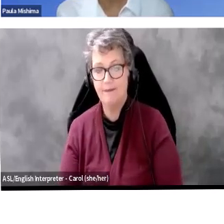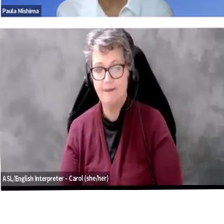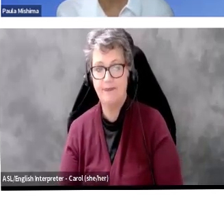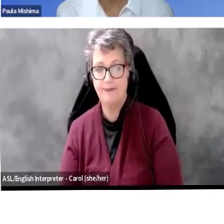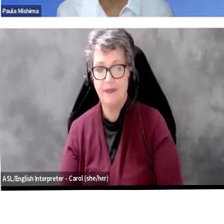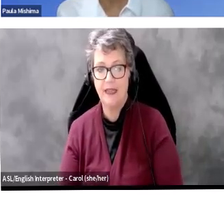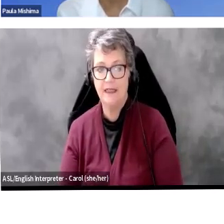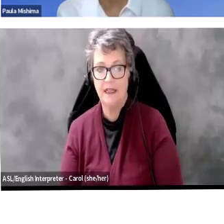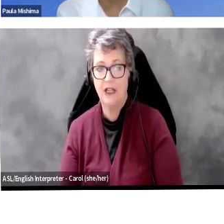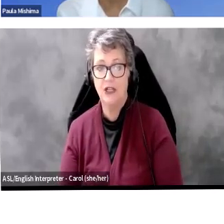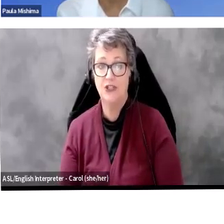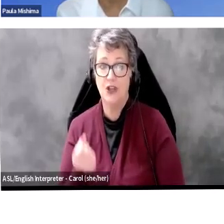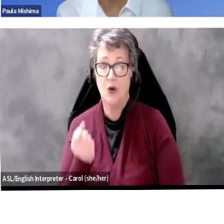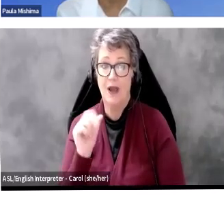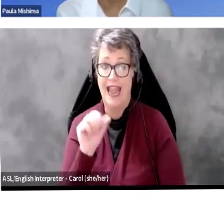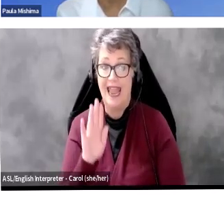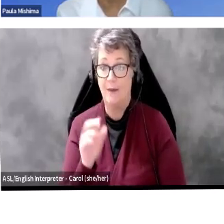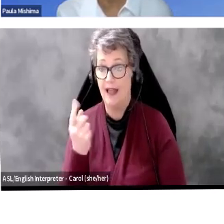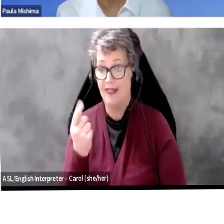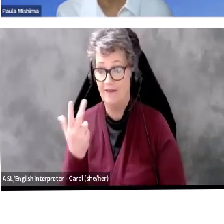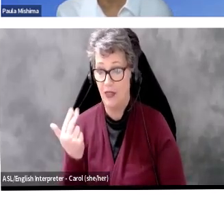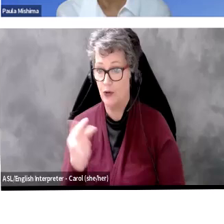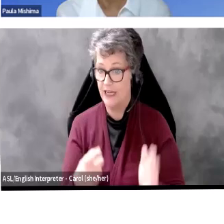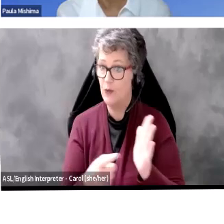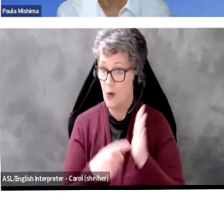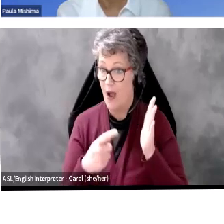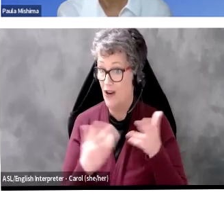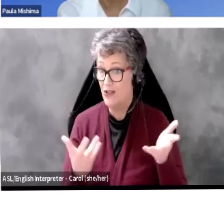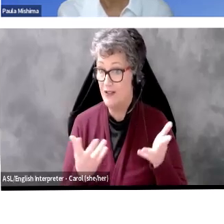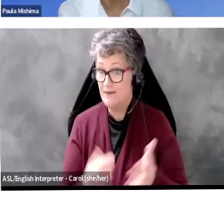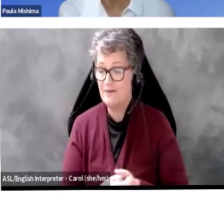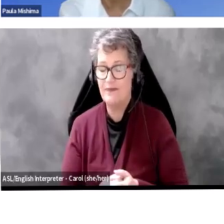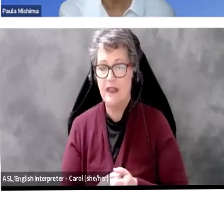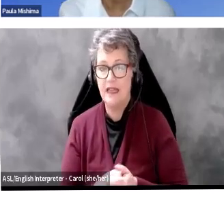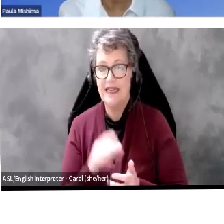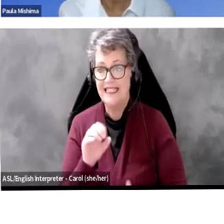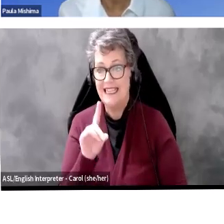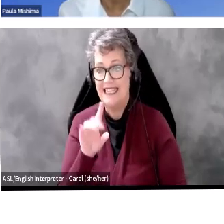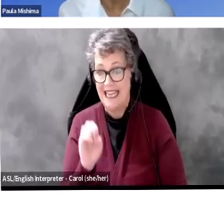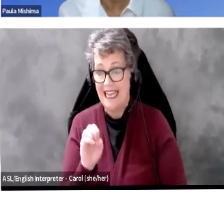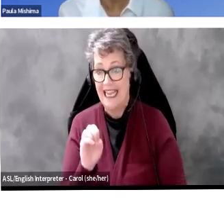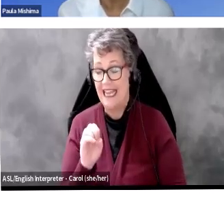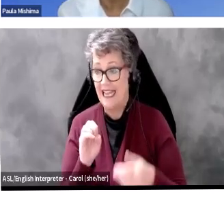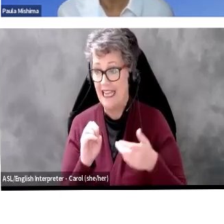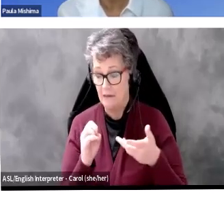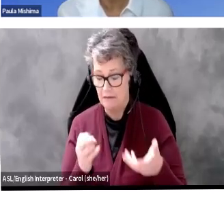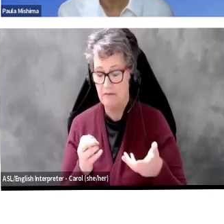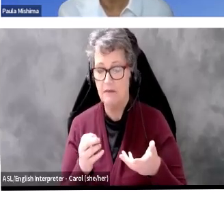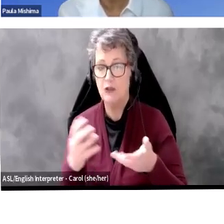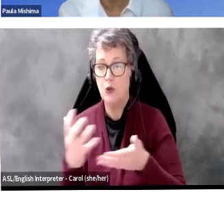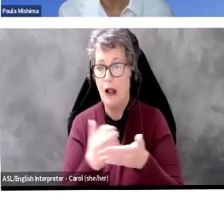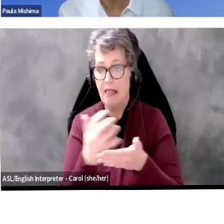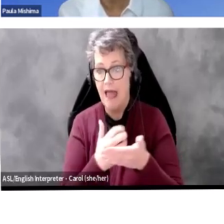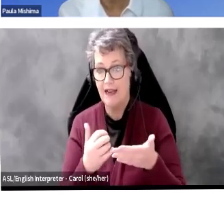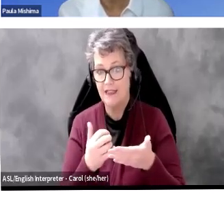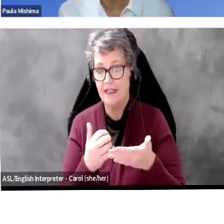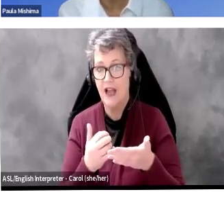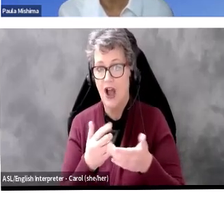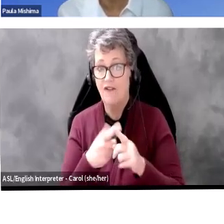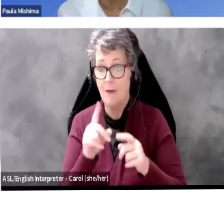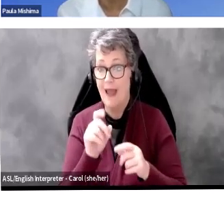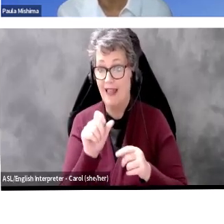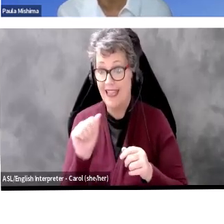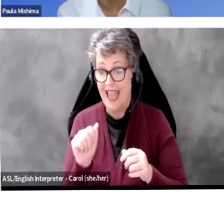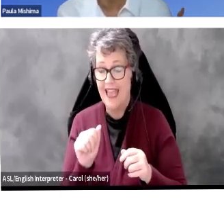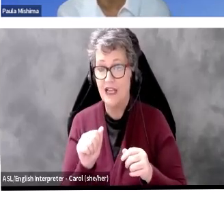So what 1113 requires CTE to do is to begin collecting from LEAs who